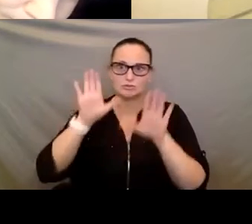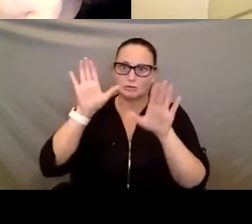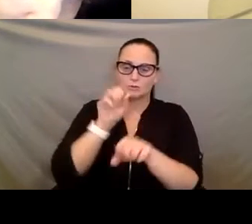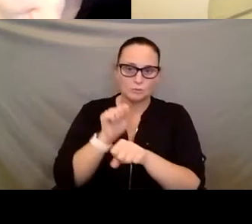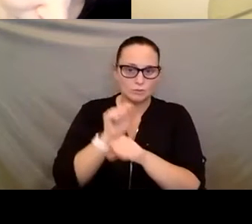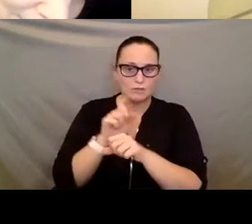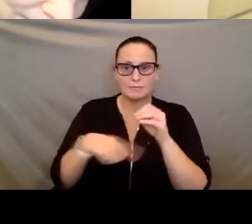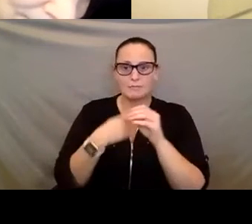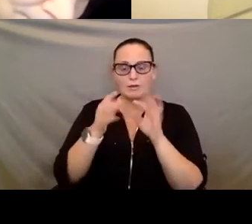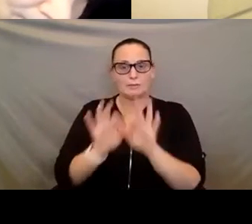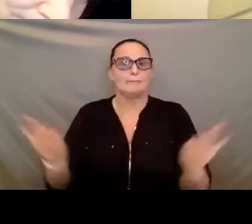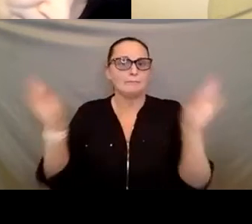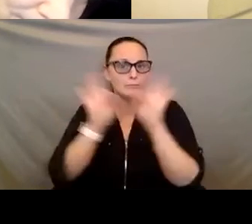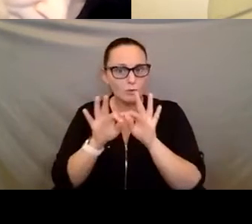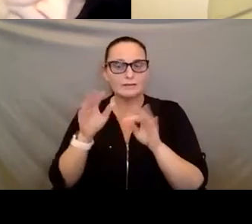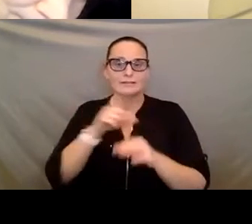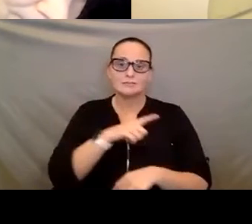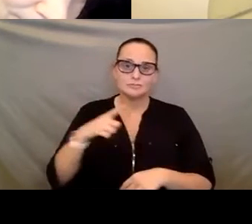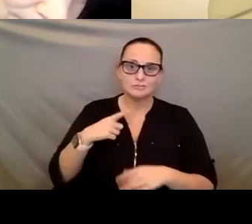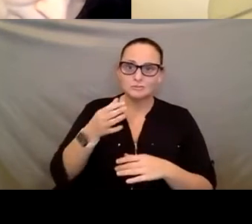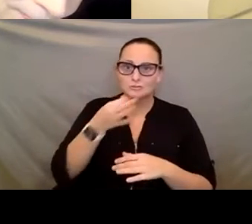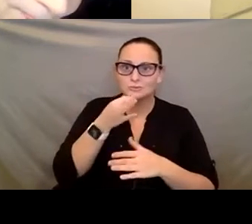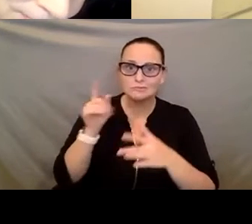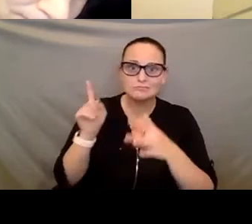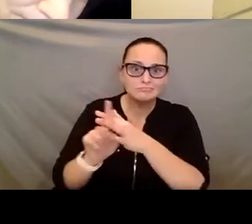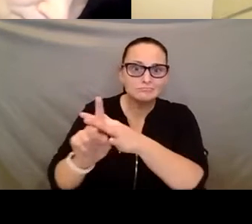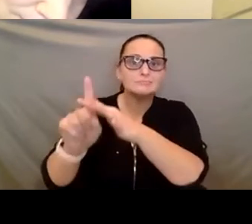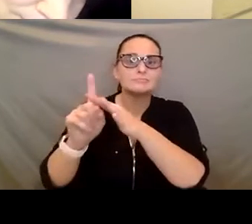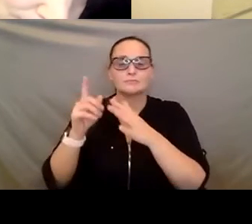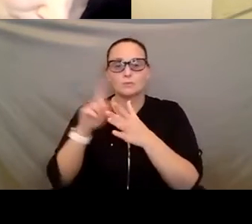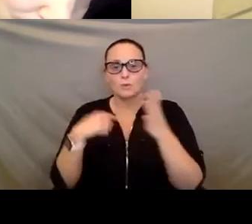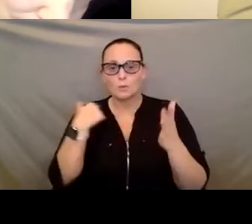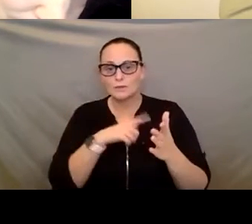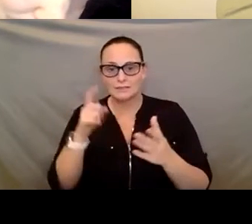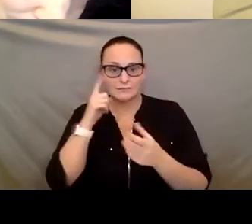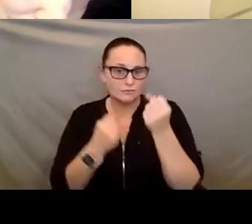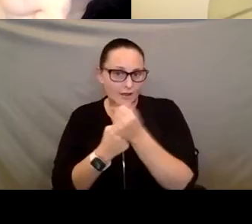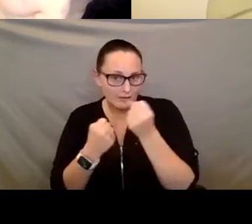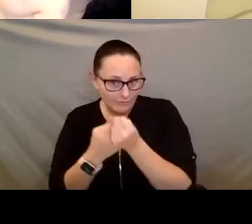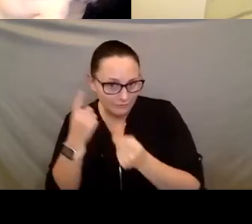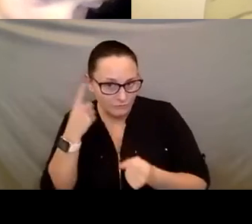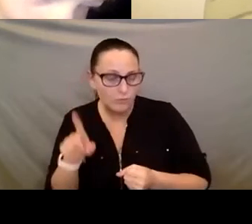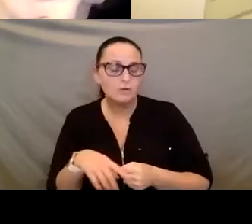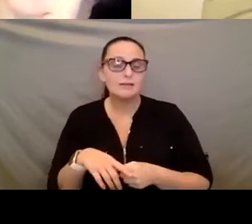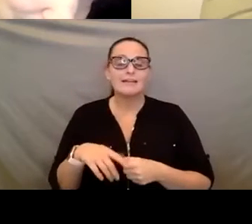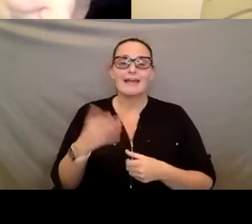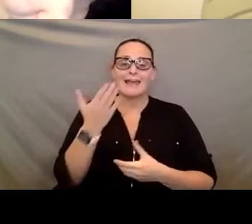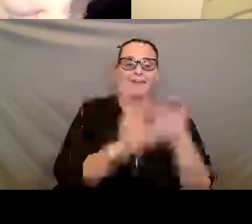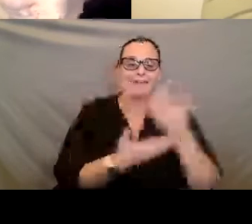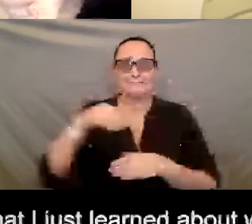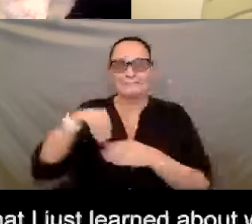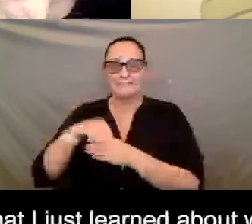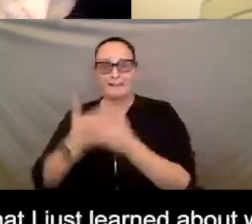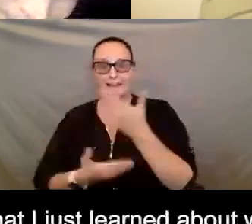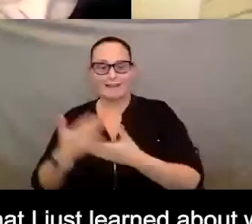know what important legislation is coming up and what we need to advocate for. And Hand in Hand, which